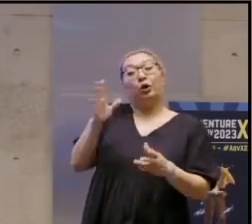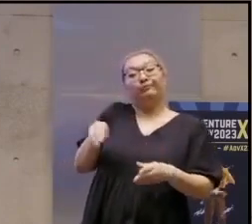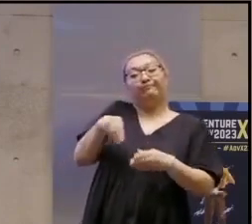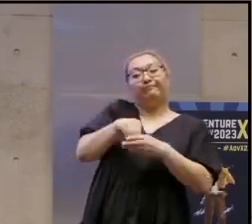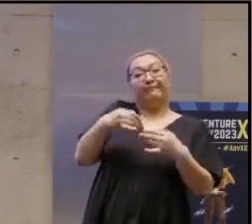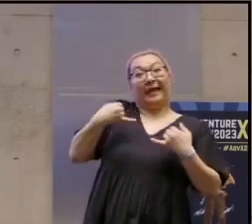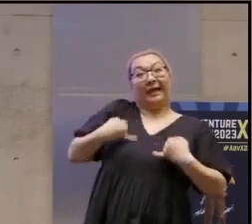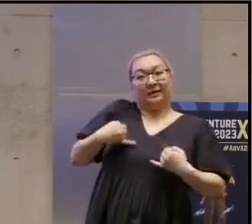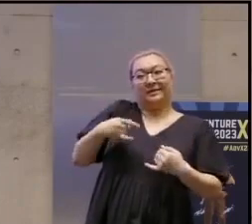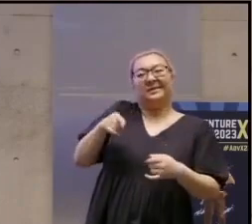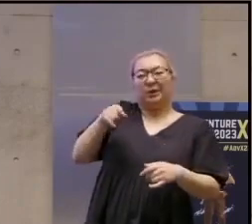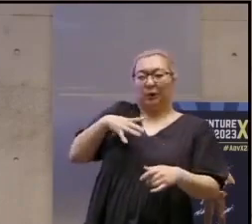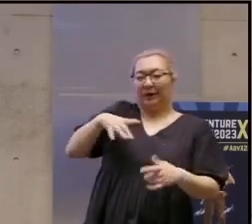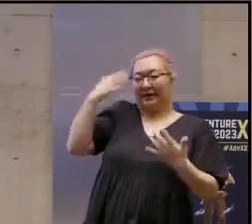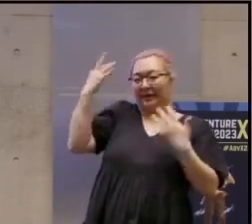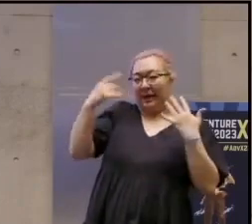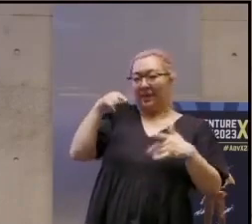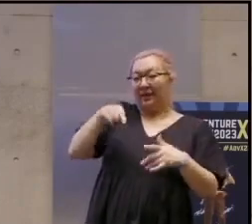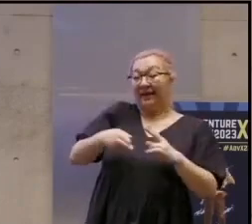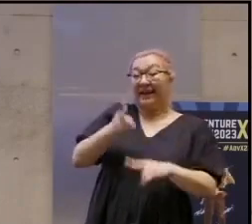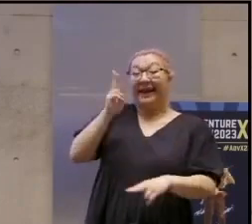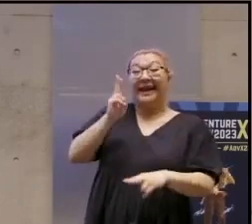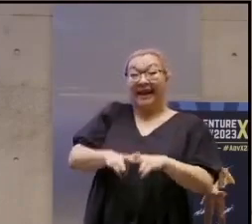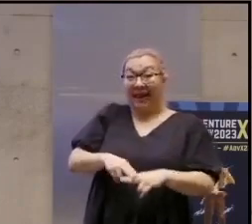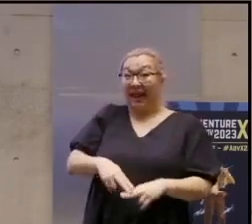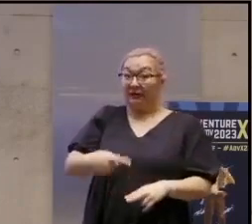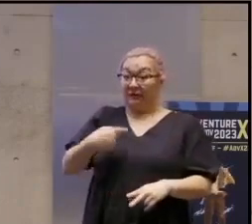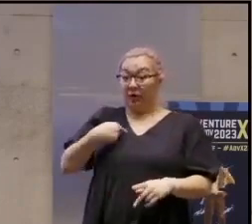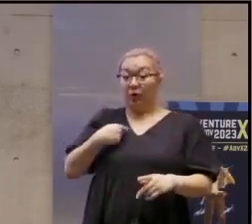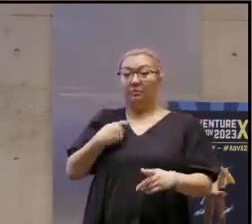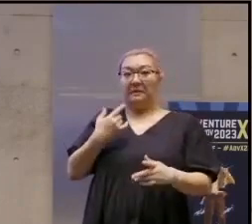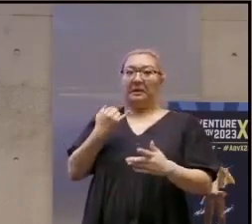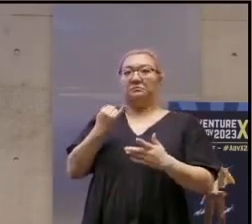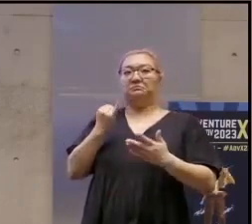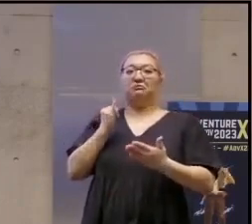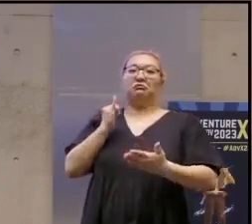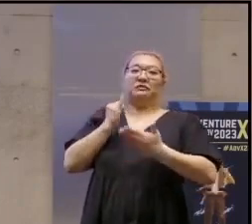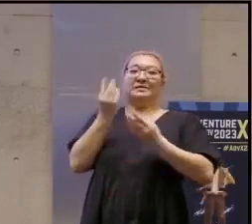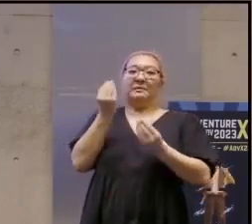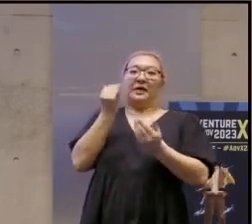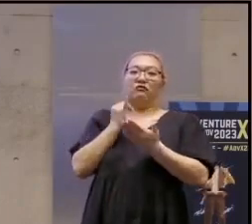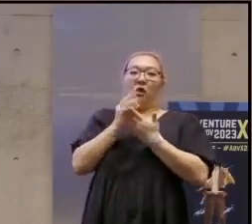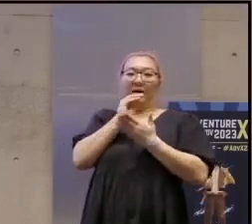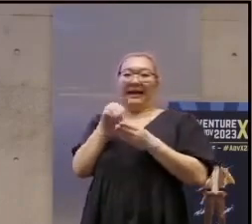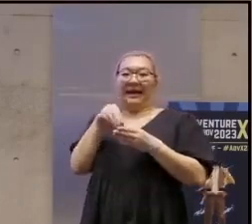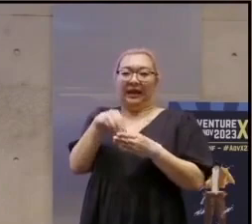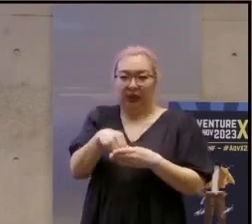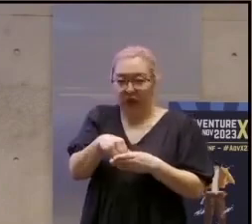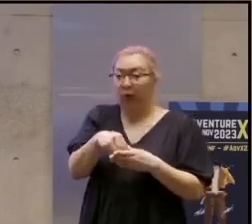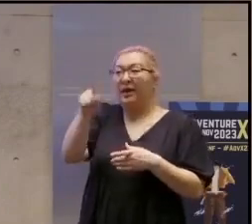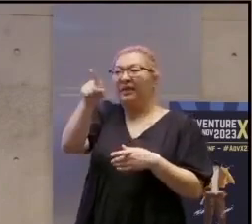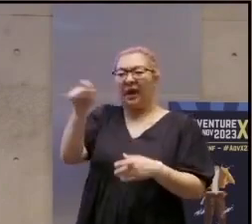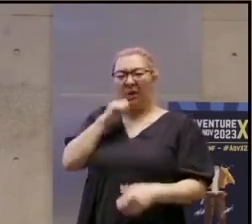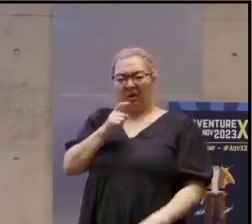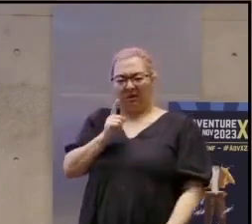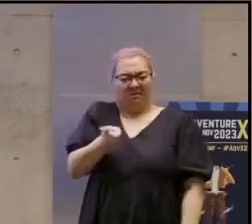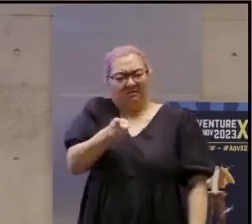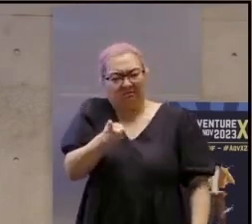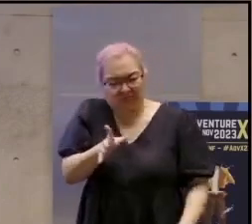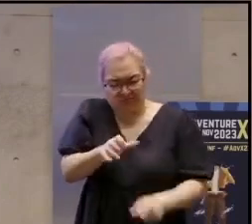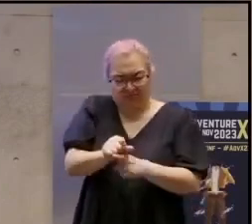wrong, and that person is going to call you out on it, but get it right, and you're going to achieve something really powerful. If